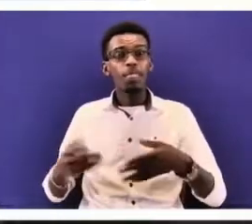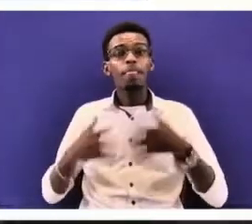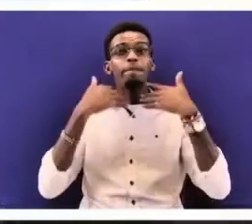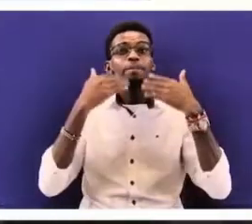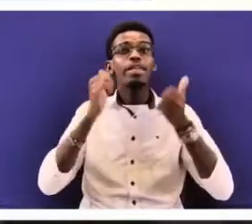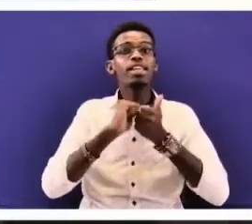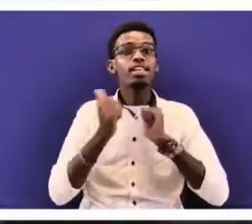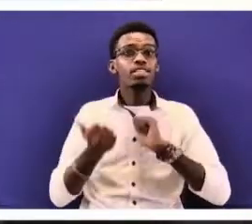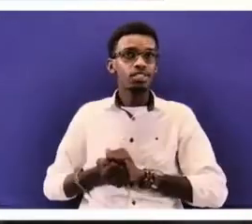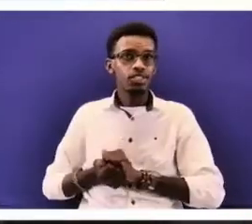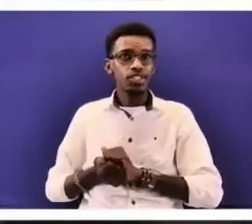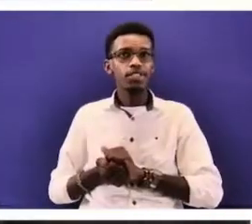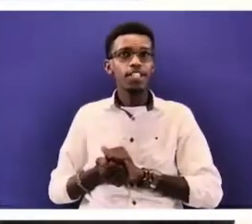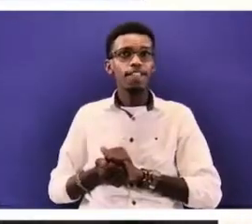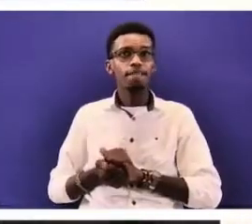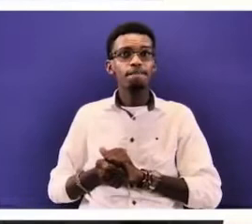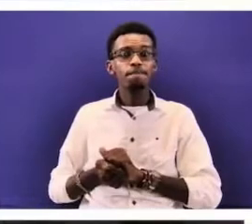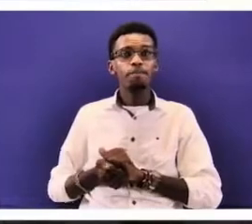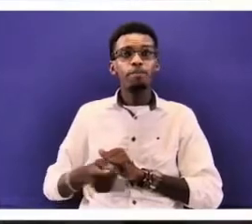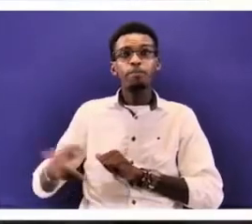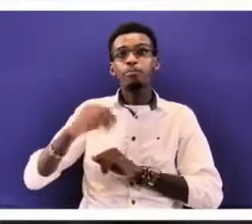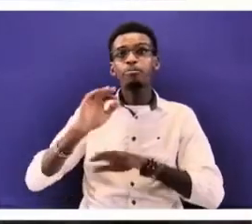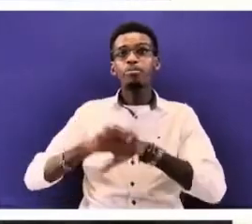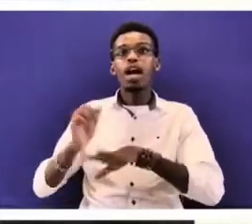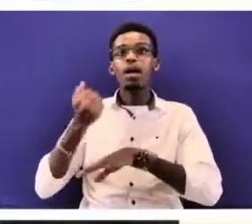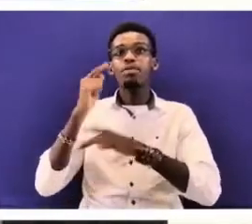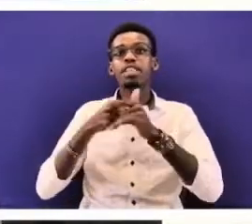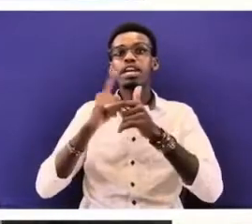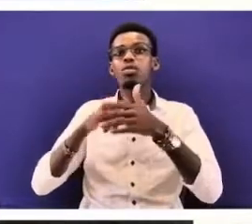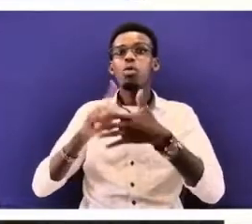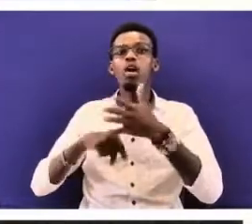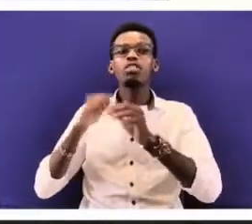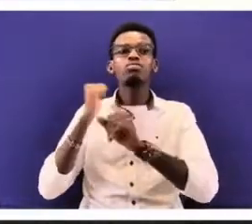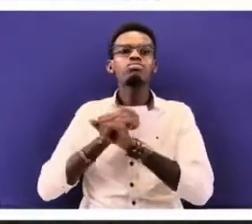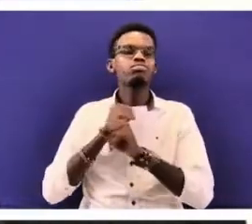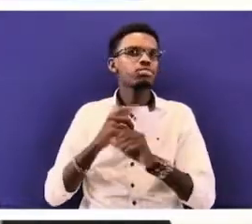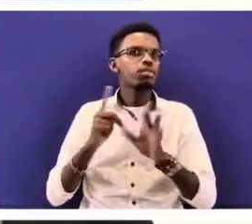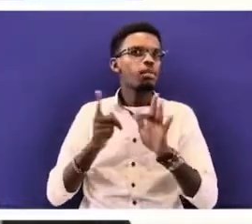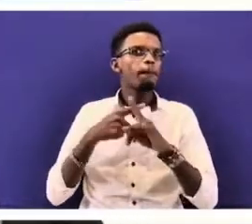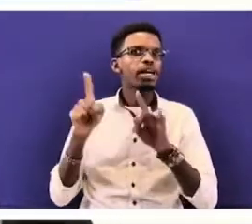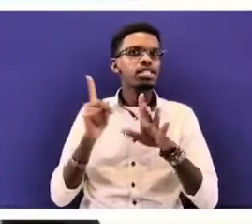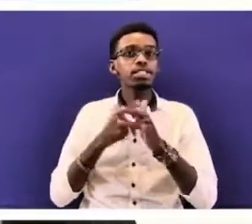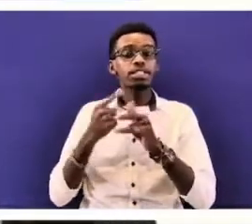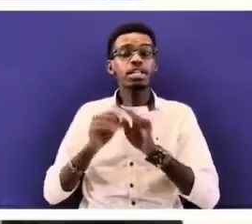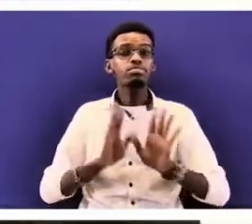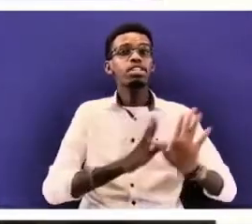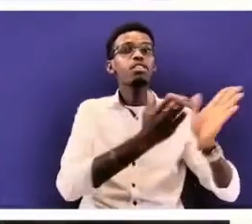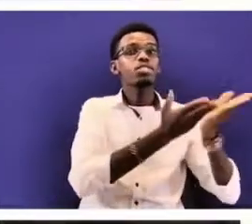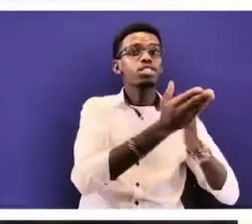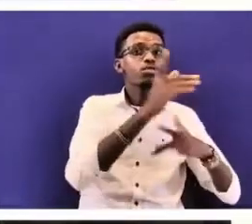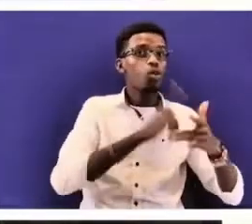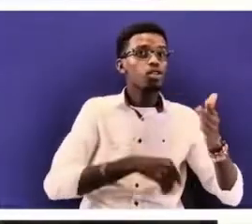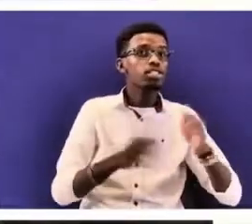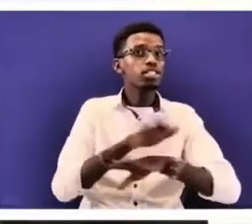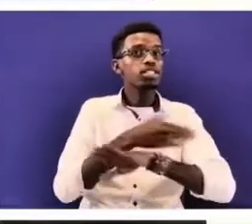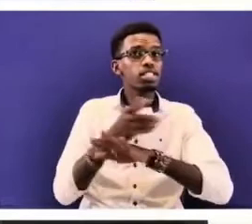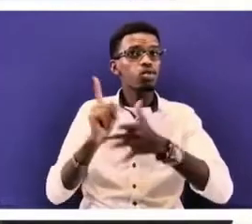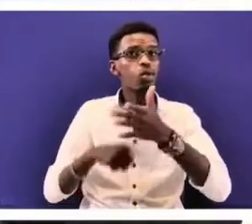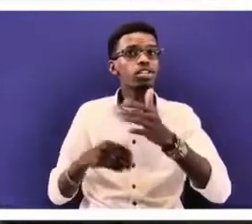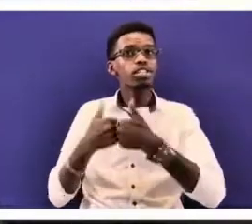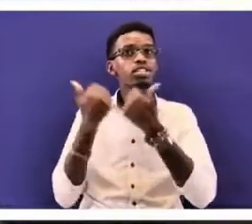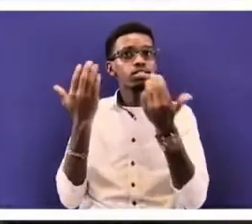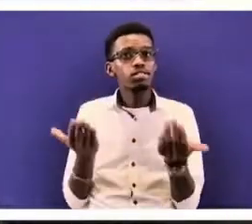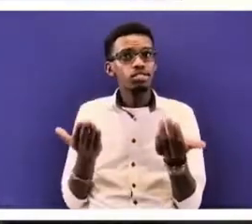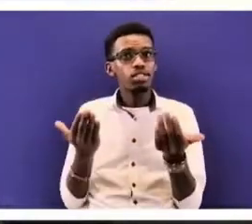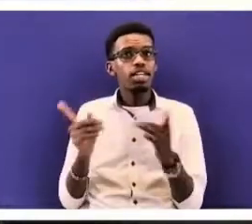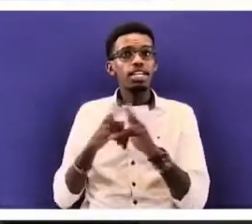Nothing changes. We get up and do whatever it is that we have to do, whether it's lead the service, whether it is singing, and we just